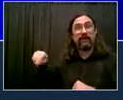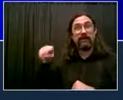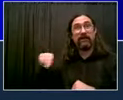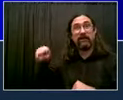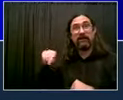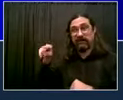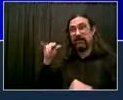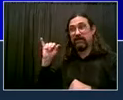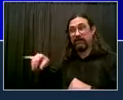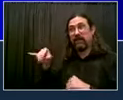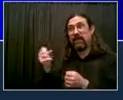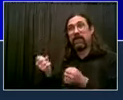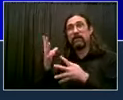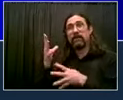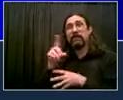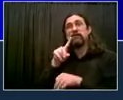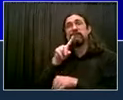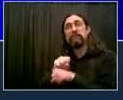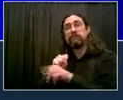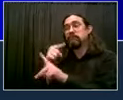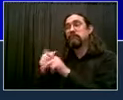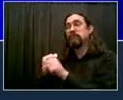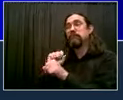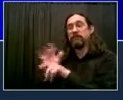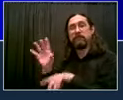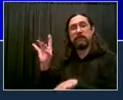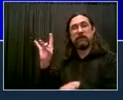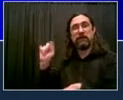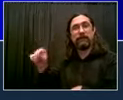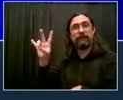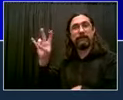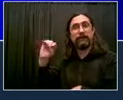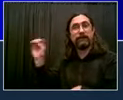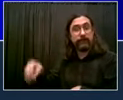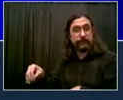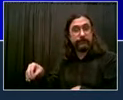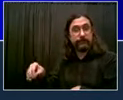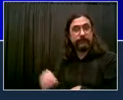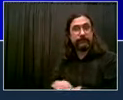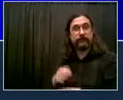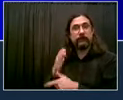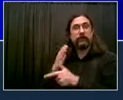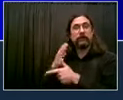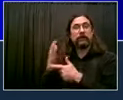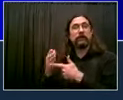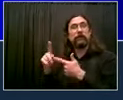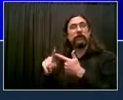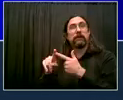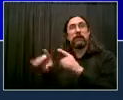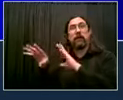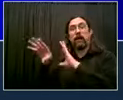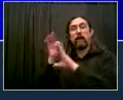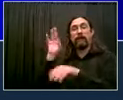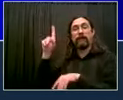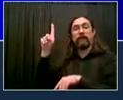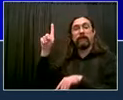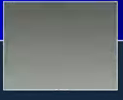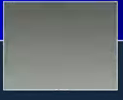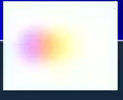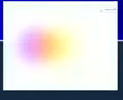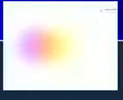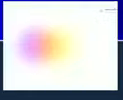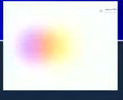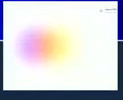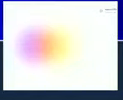Hospitalization rate, 0.46 per 100,000. See that line just go straight down. That's what we need more